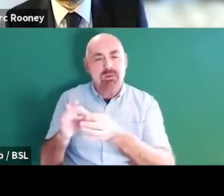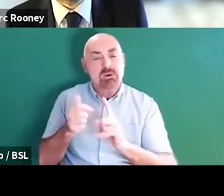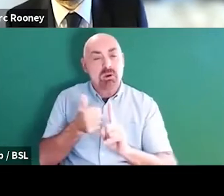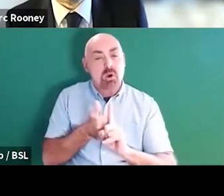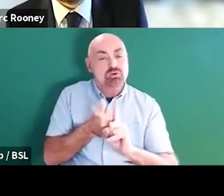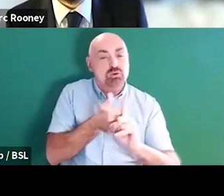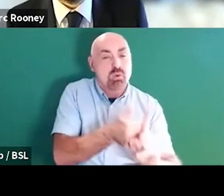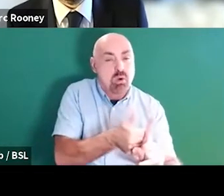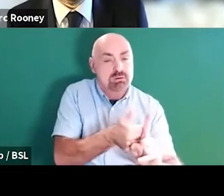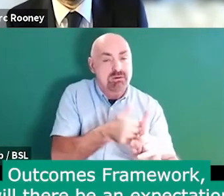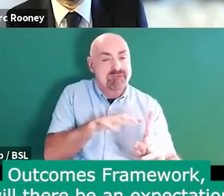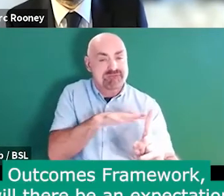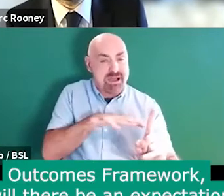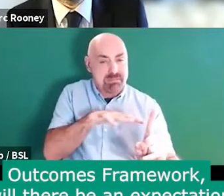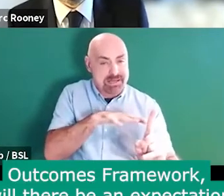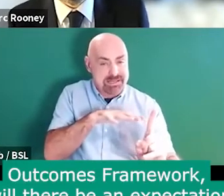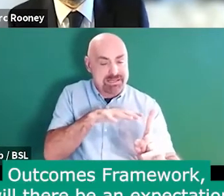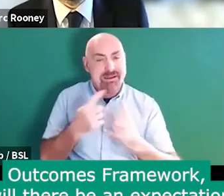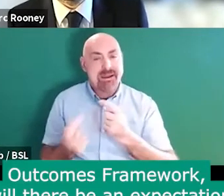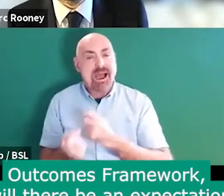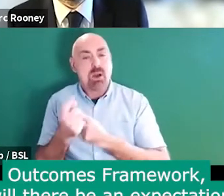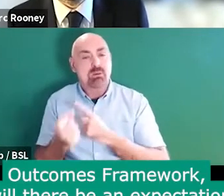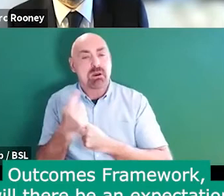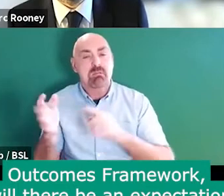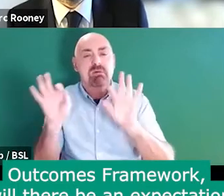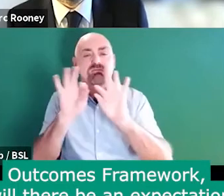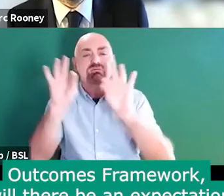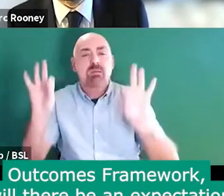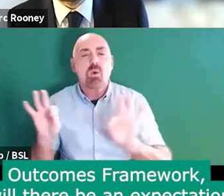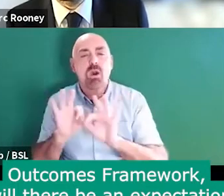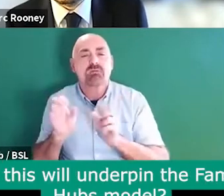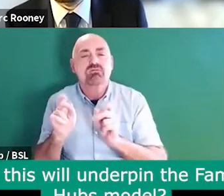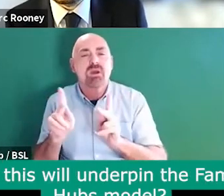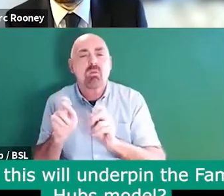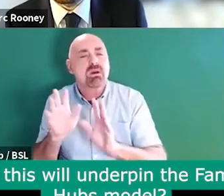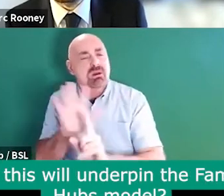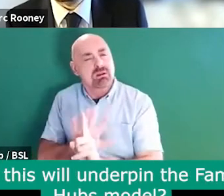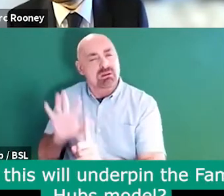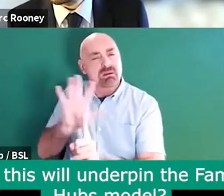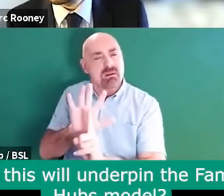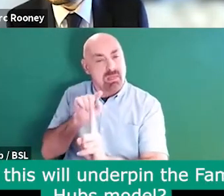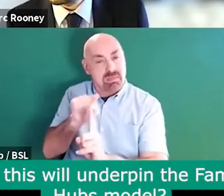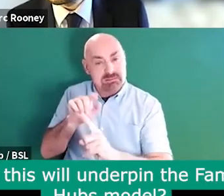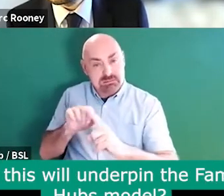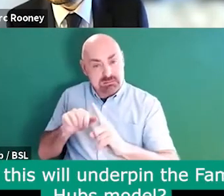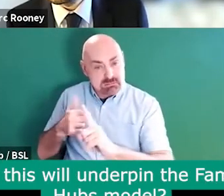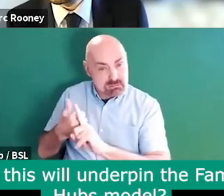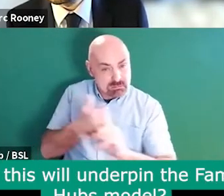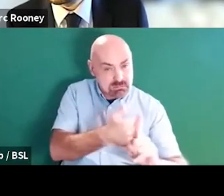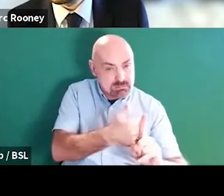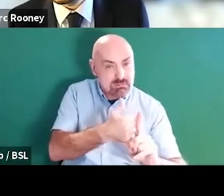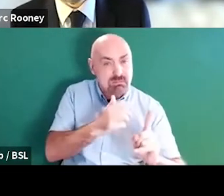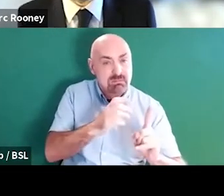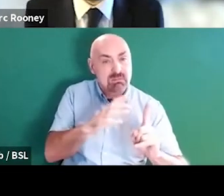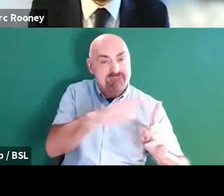families outcomes framework? Will there be an expectation that this will underpin the family hubs